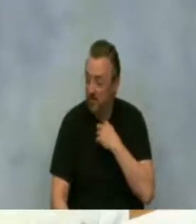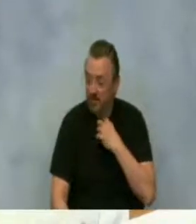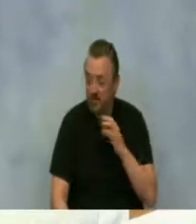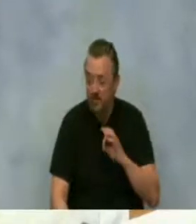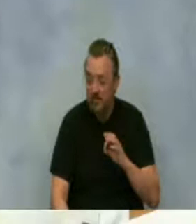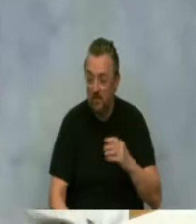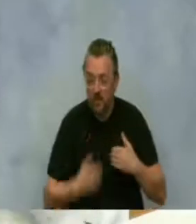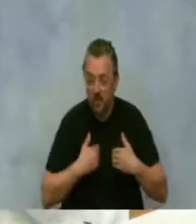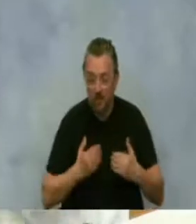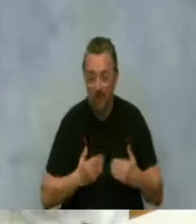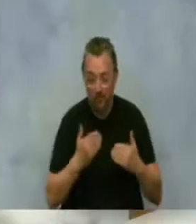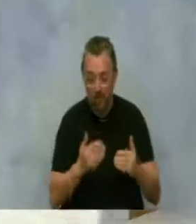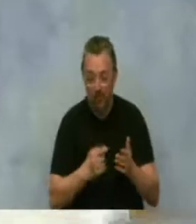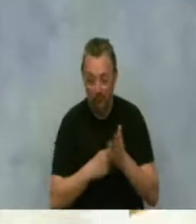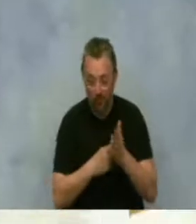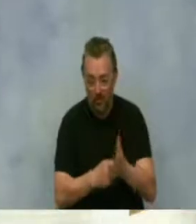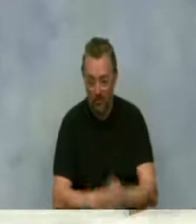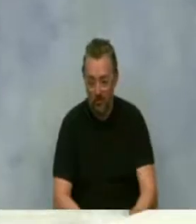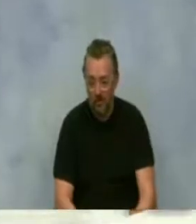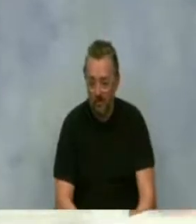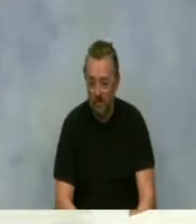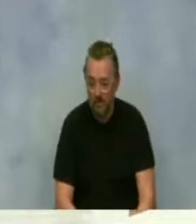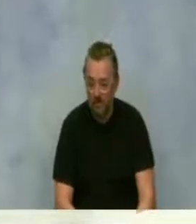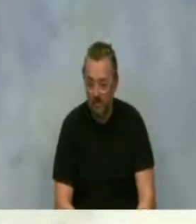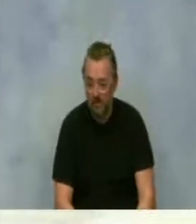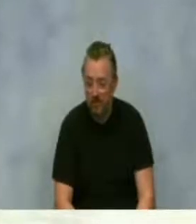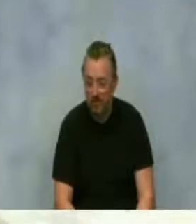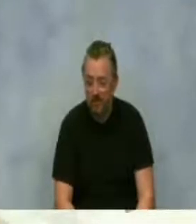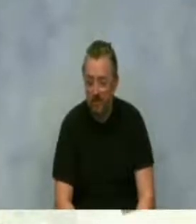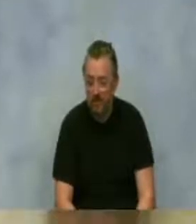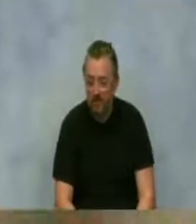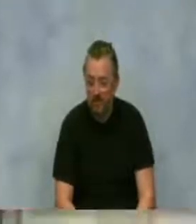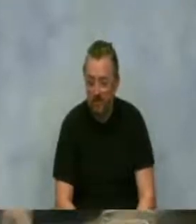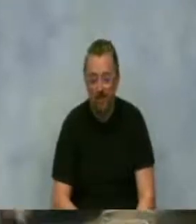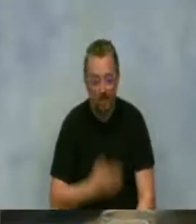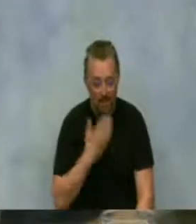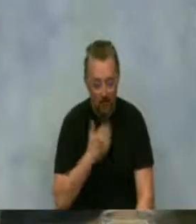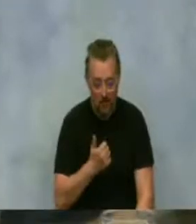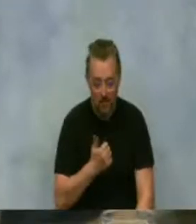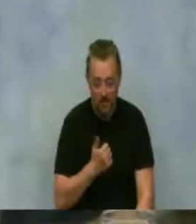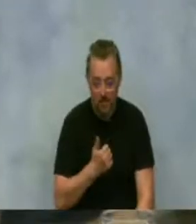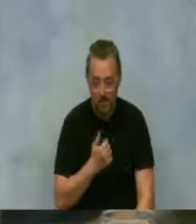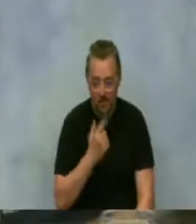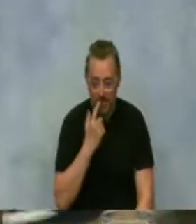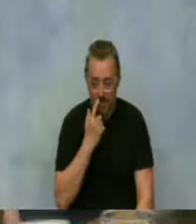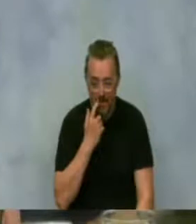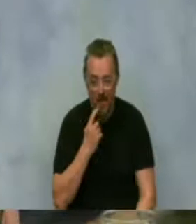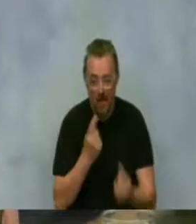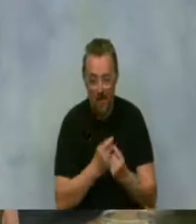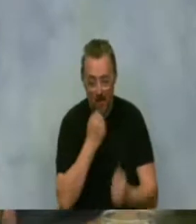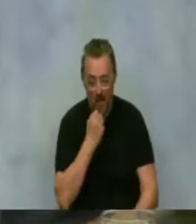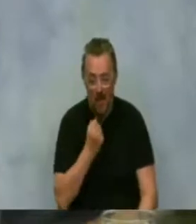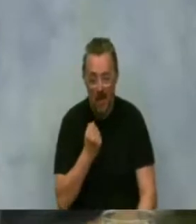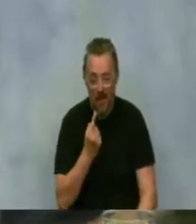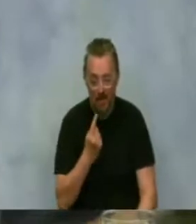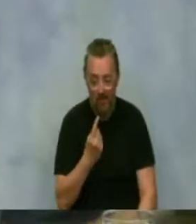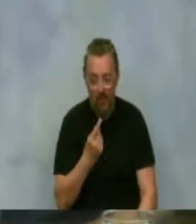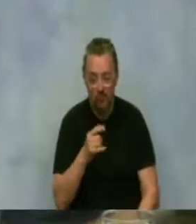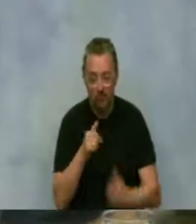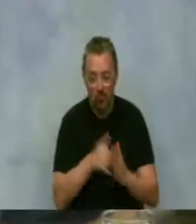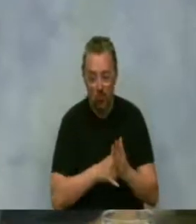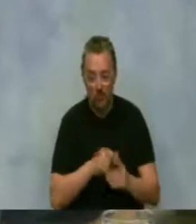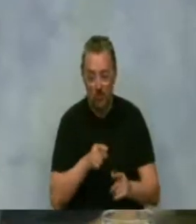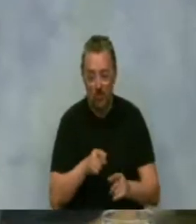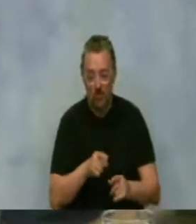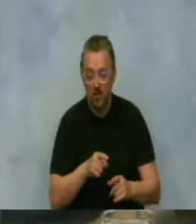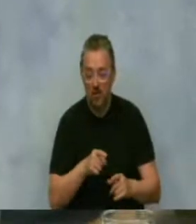that recommendation. I'll second it. Thank you very much. Item 11 on the report is the South Lanarkshire